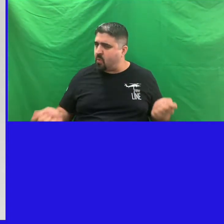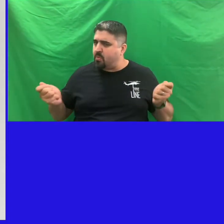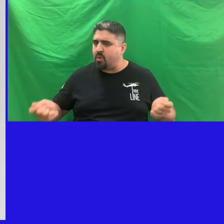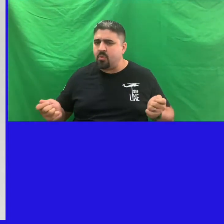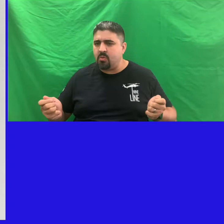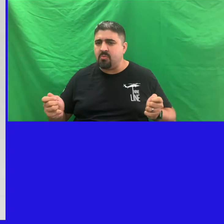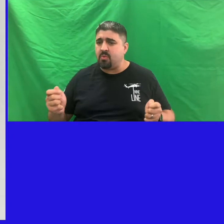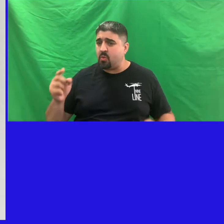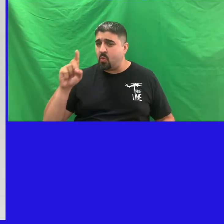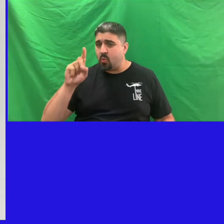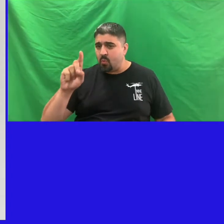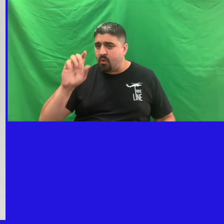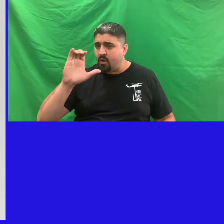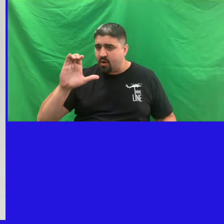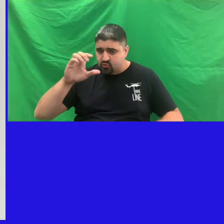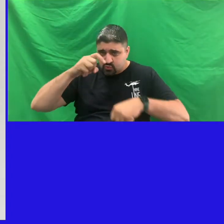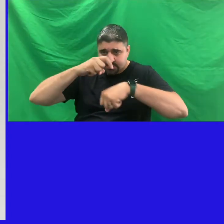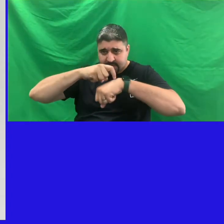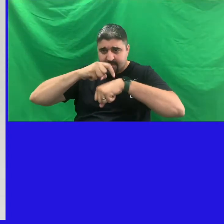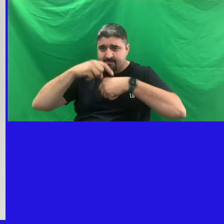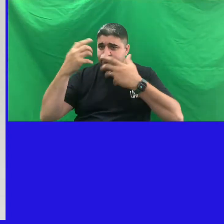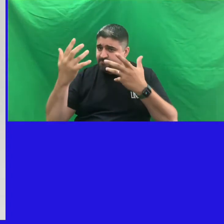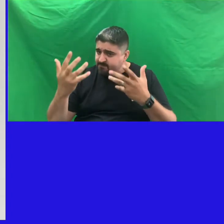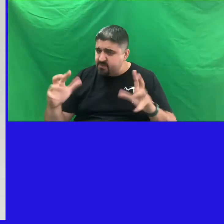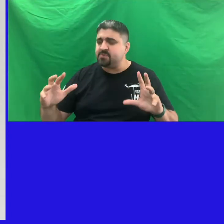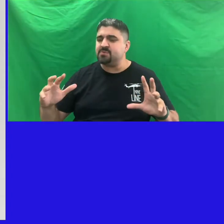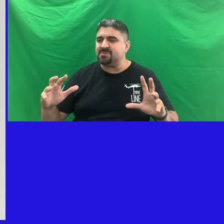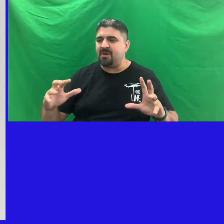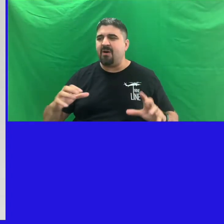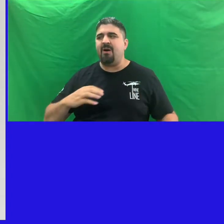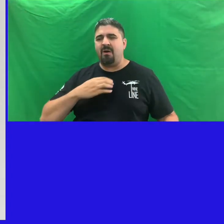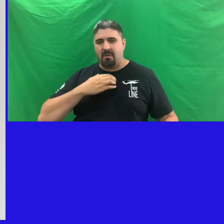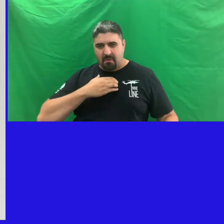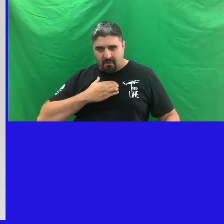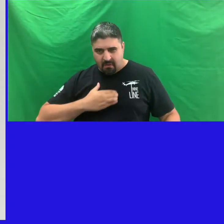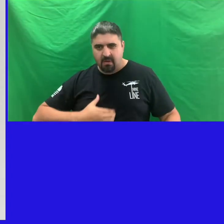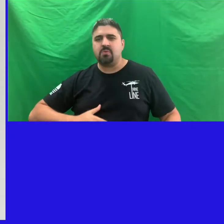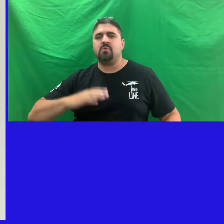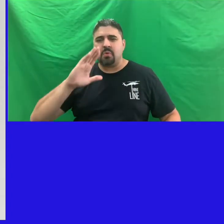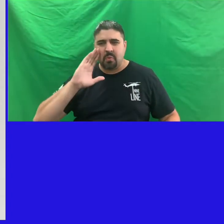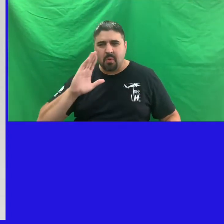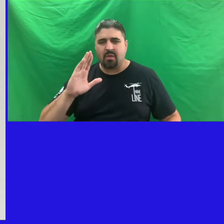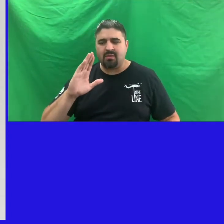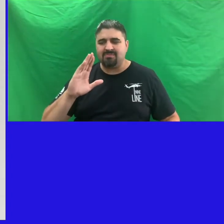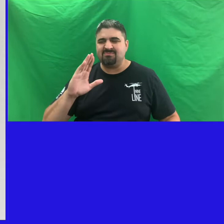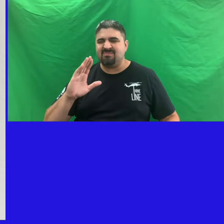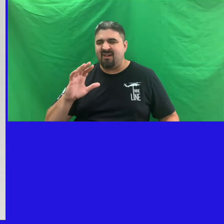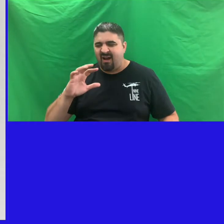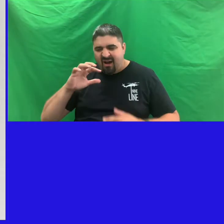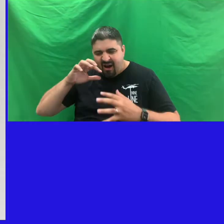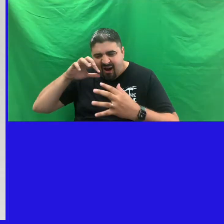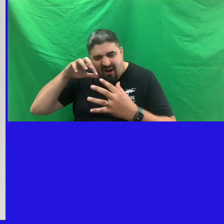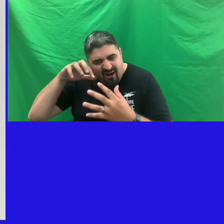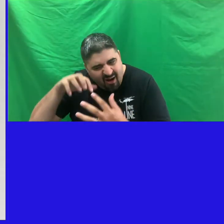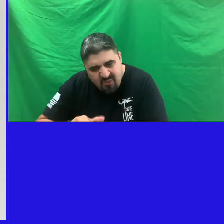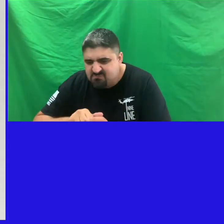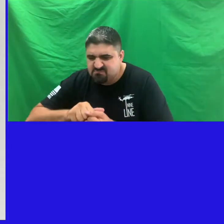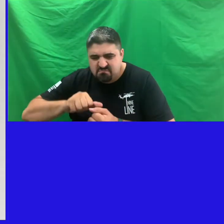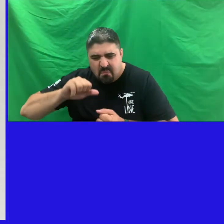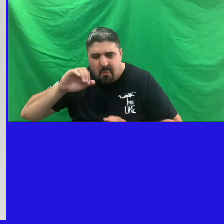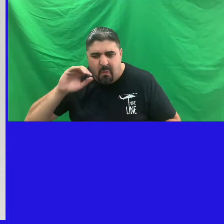tasty frog children. But after I jump rope